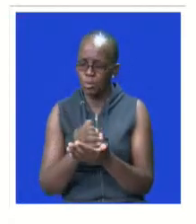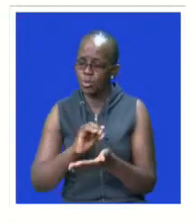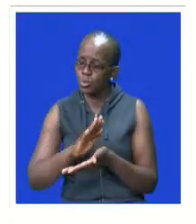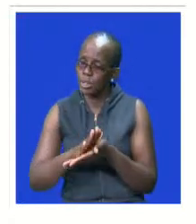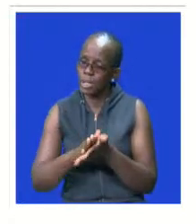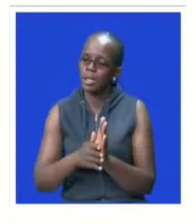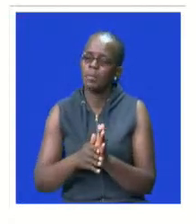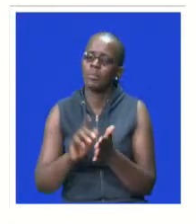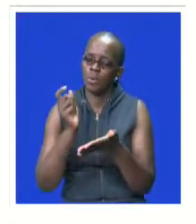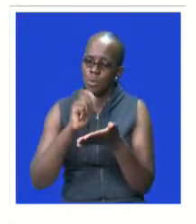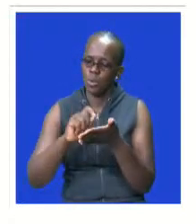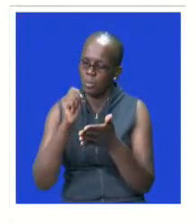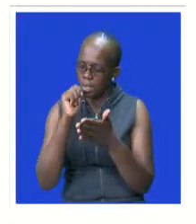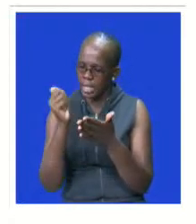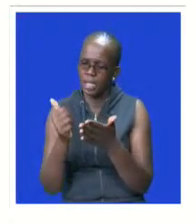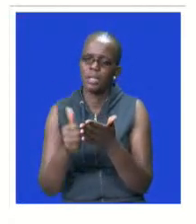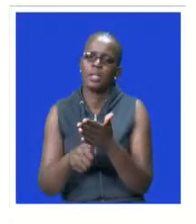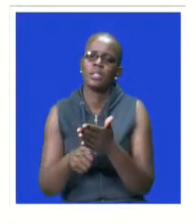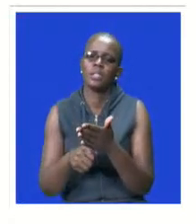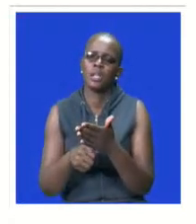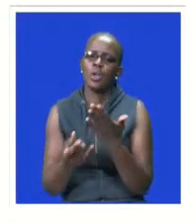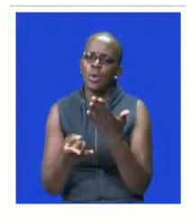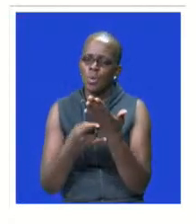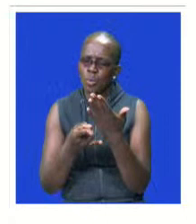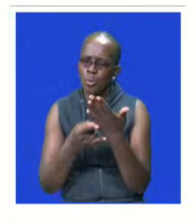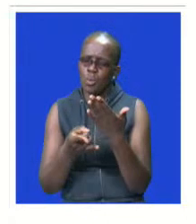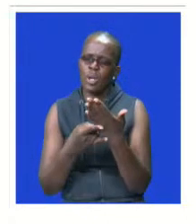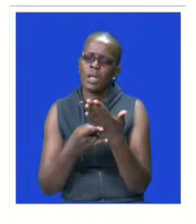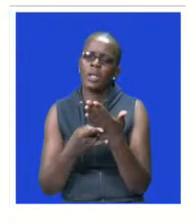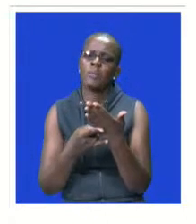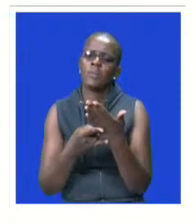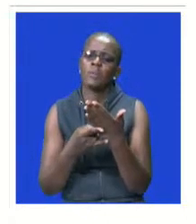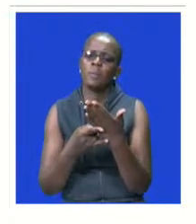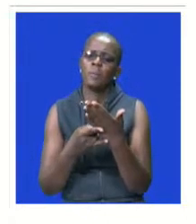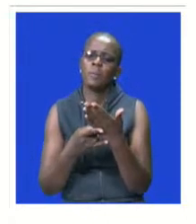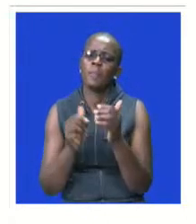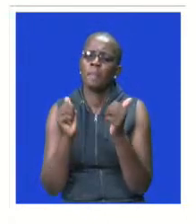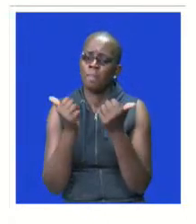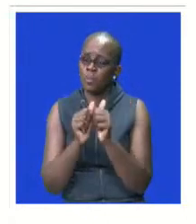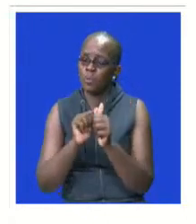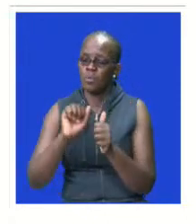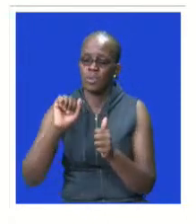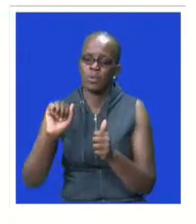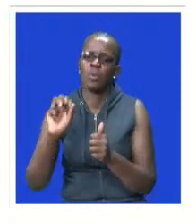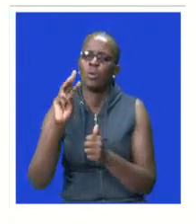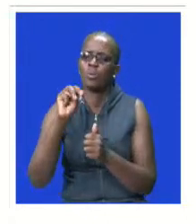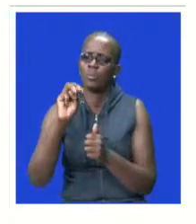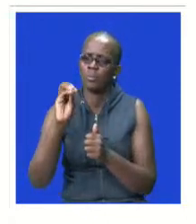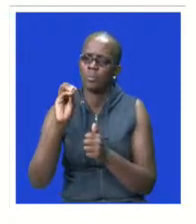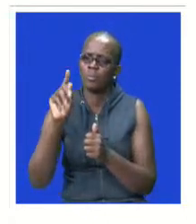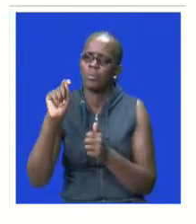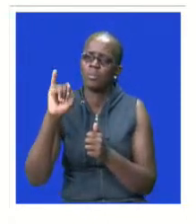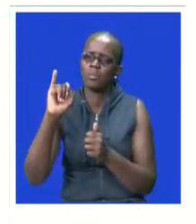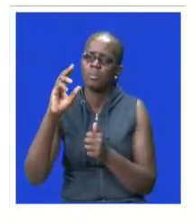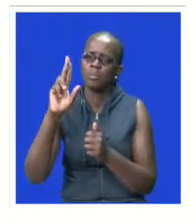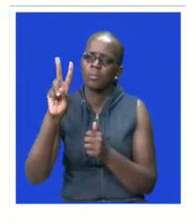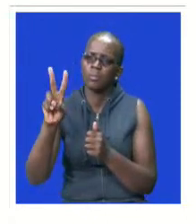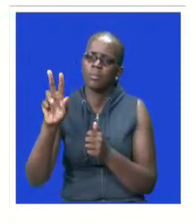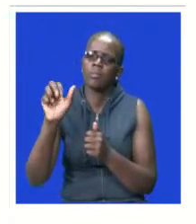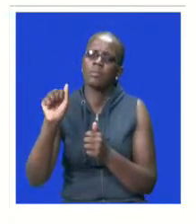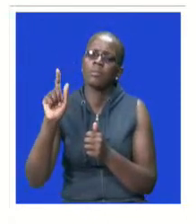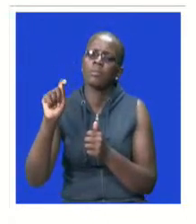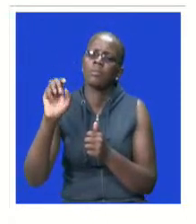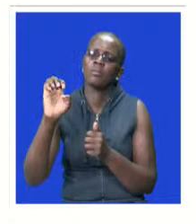her. You are doing what? You are writing a letter of motivation to him or her. So you are